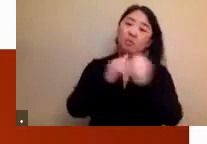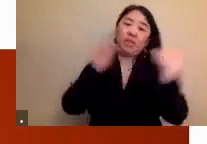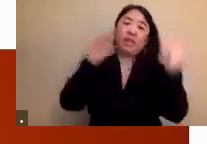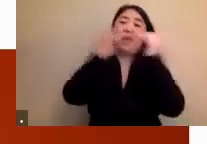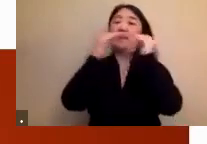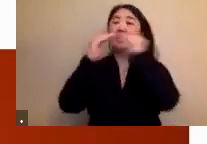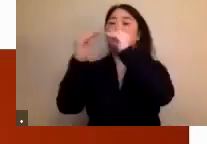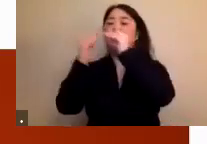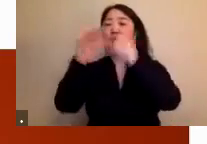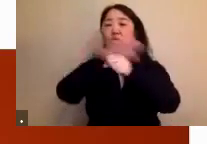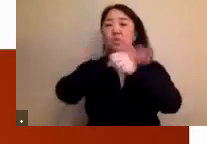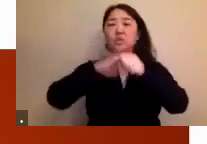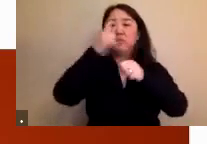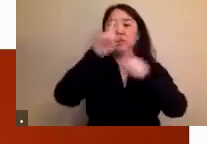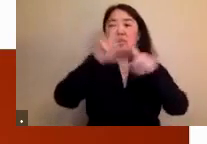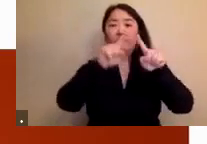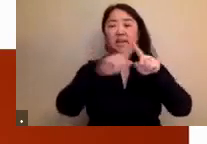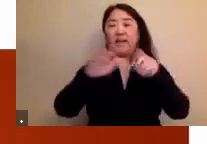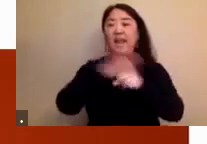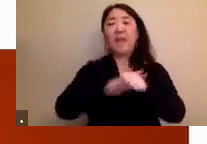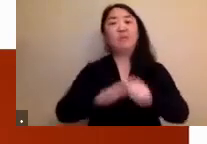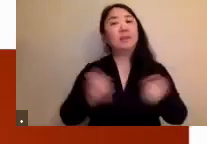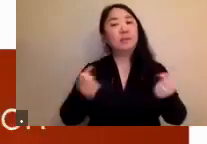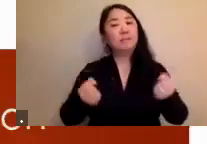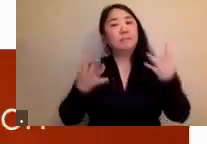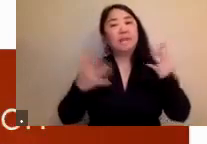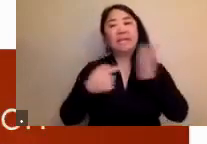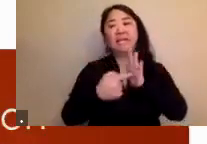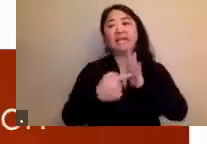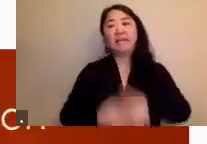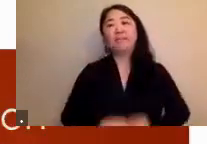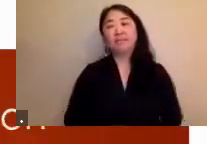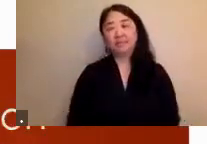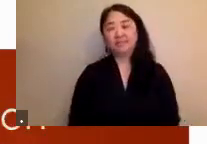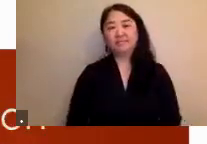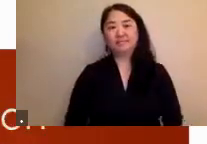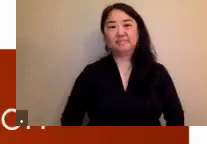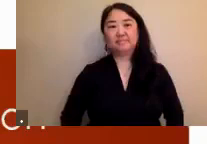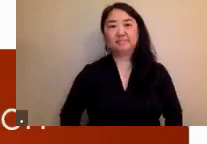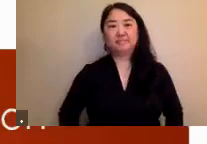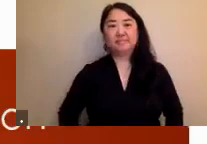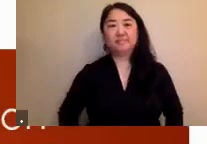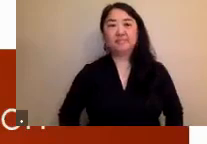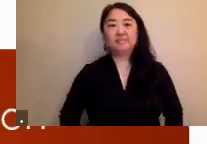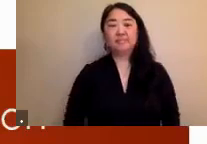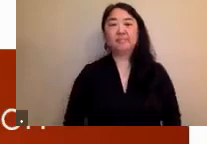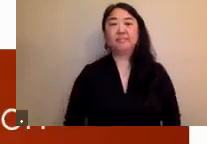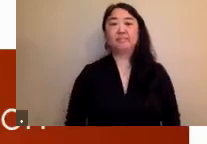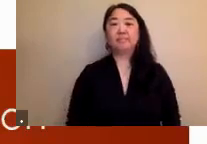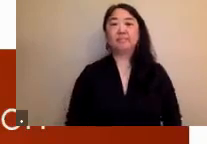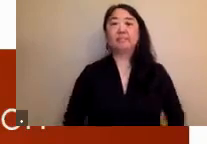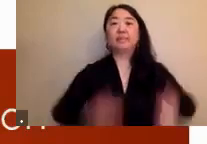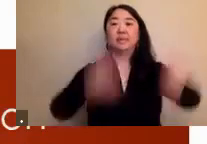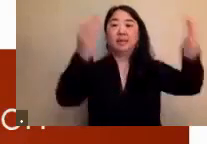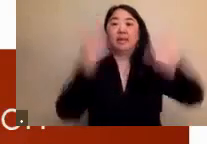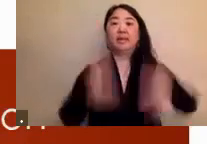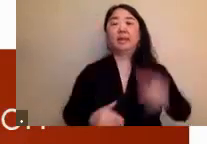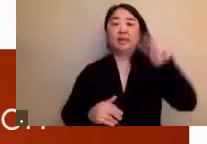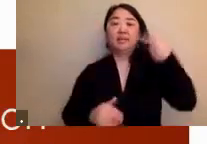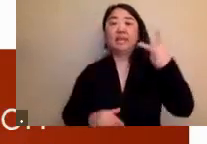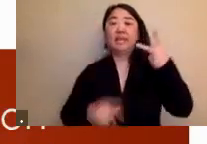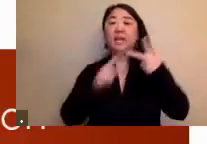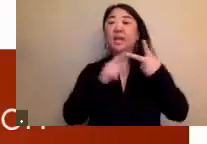areas based on where they are. And there are many, many examples of this. The second thing is transit. We've